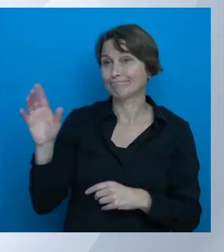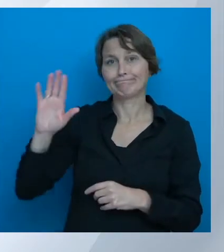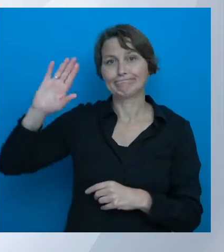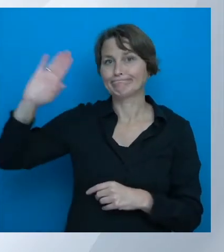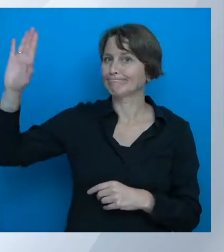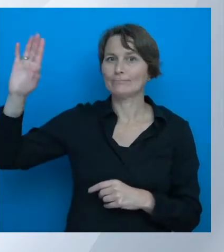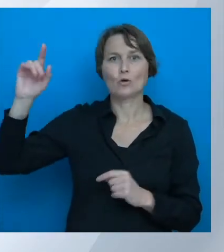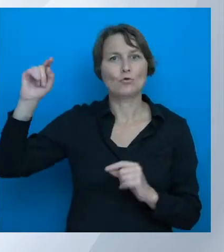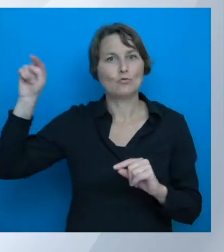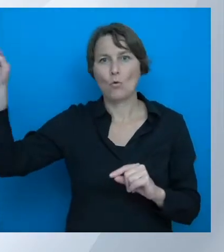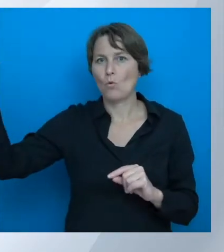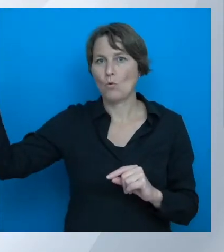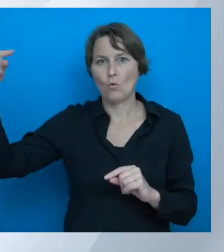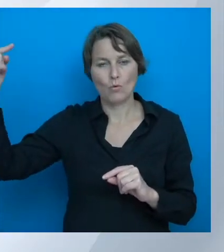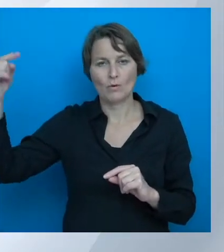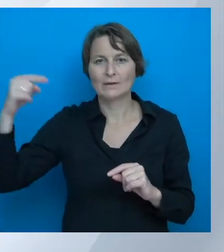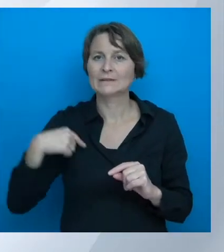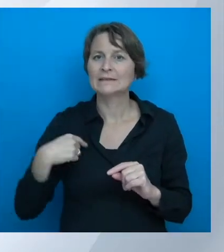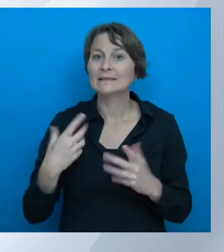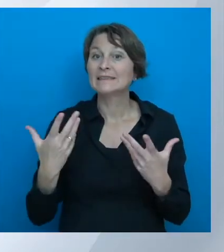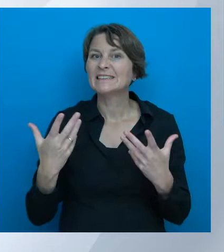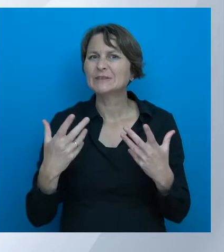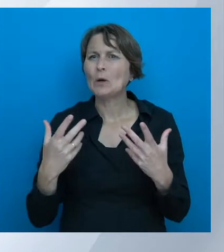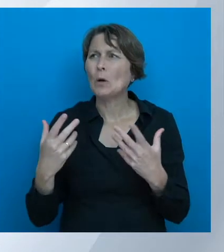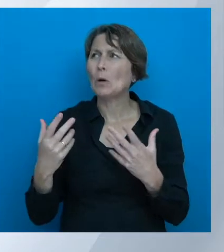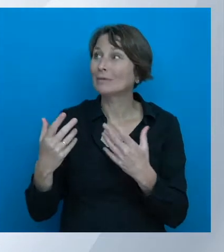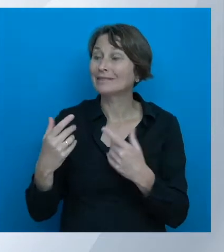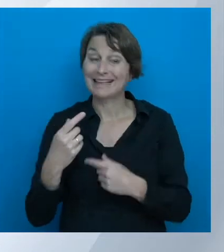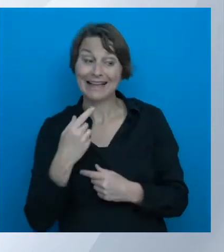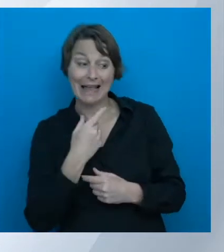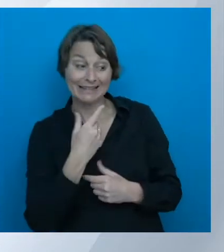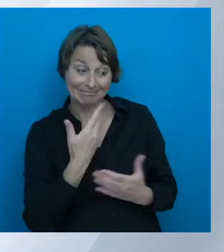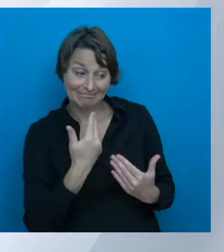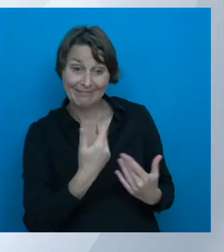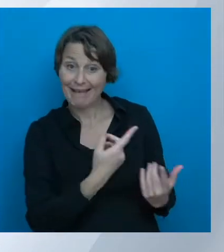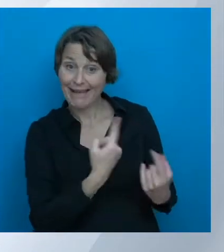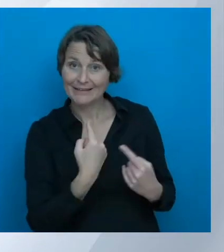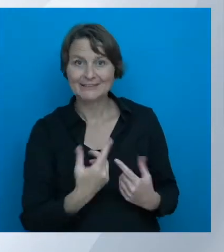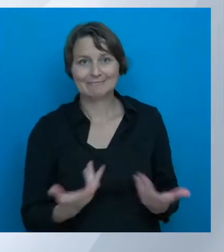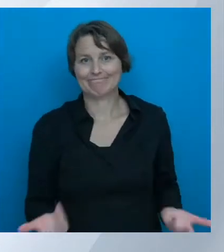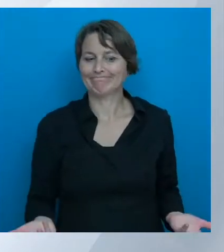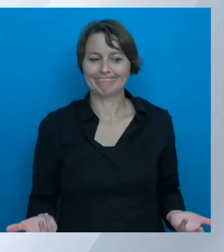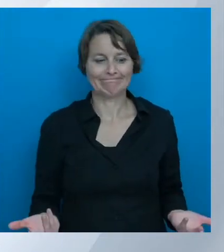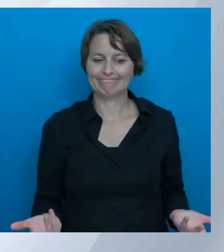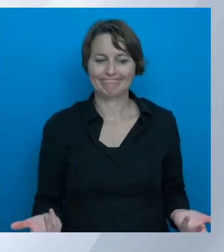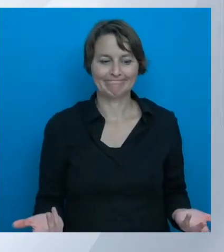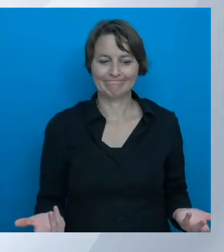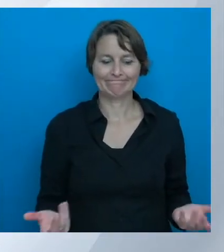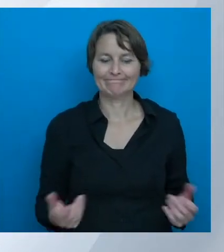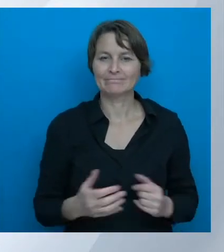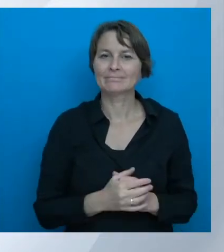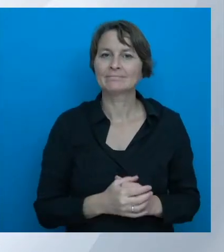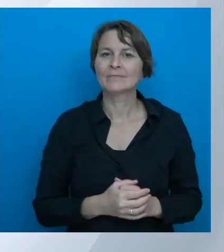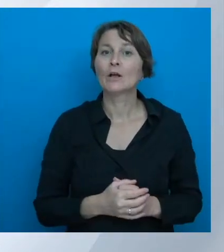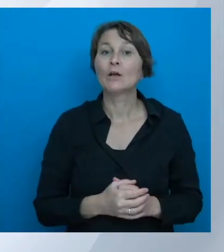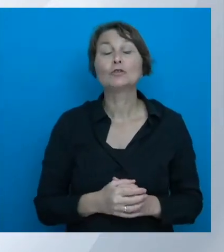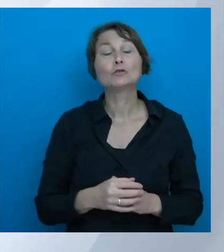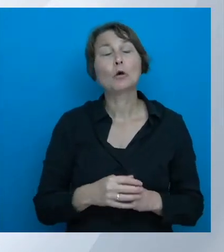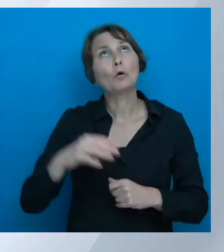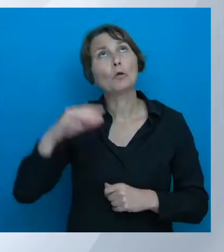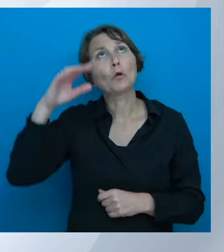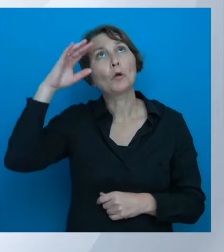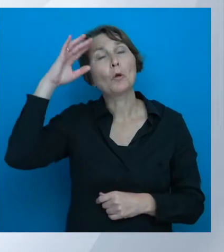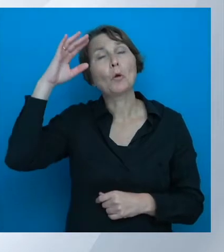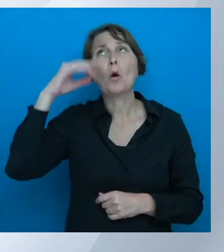Not until you can give us some answers at least. Now, this isn't totally unfair, of course. You should be able to give answers.